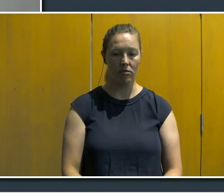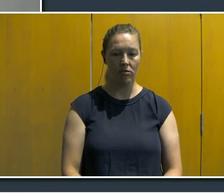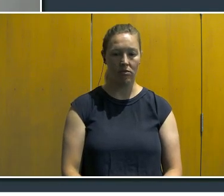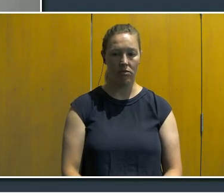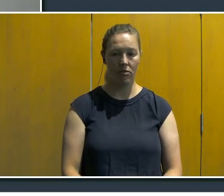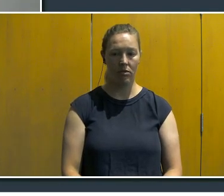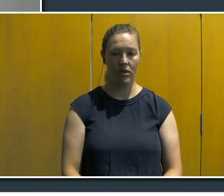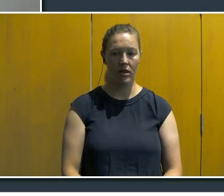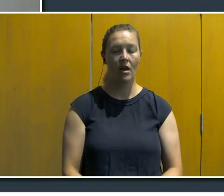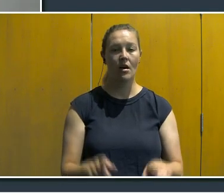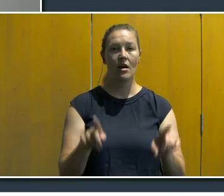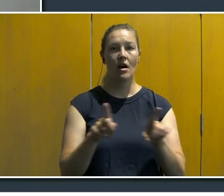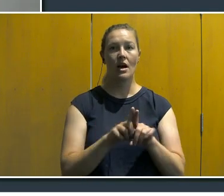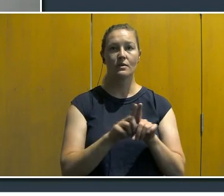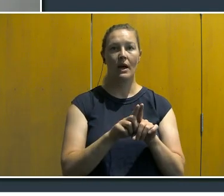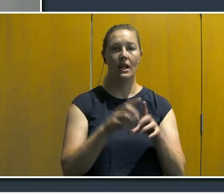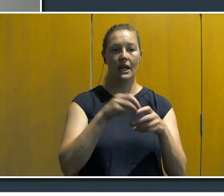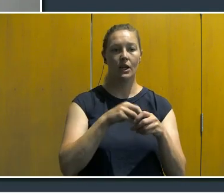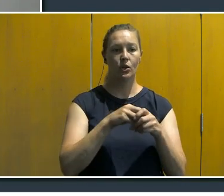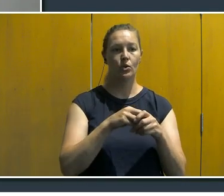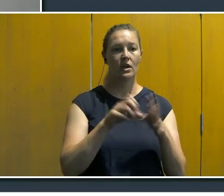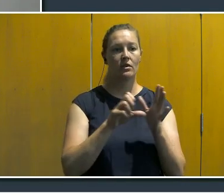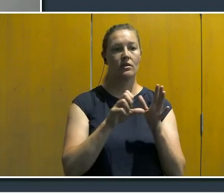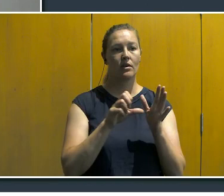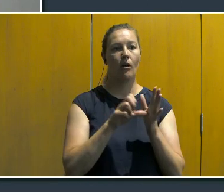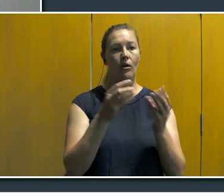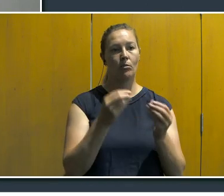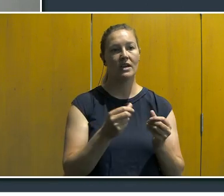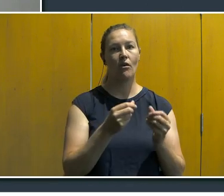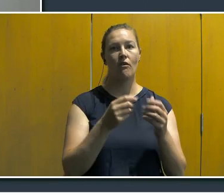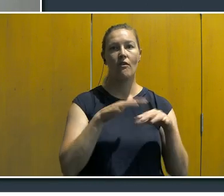have also included the cost of filters and ongoing